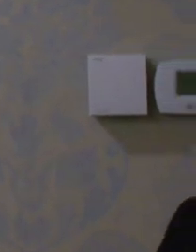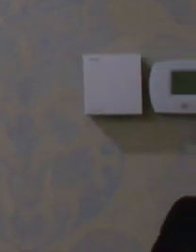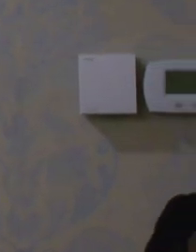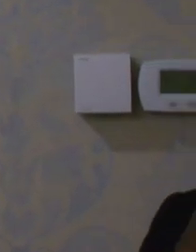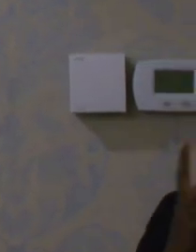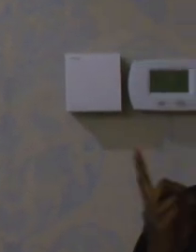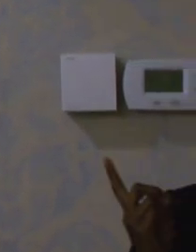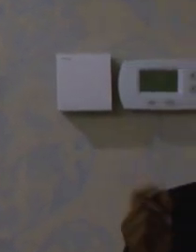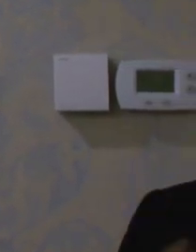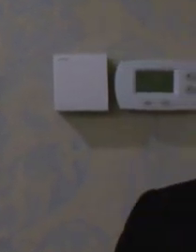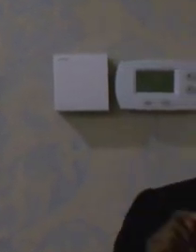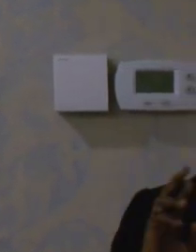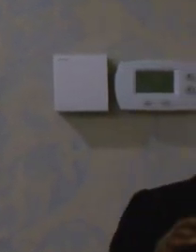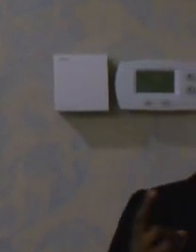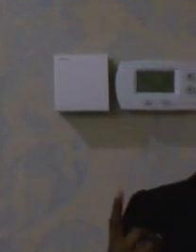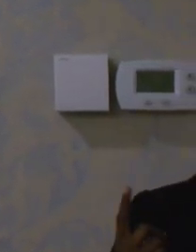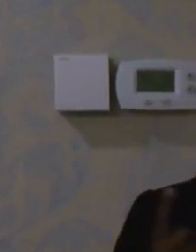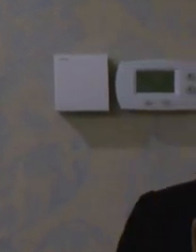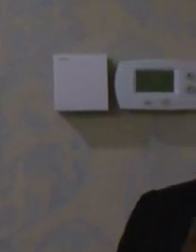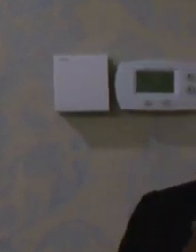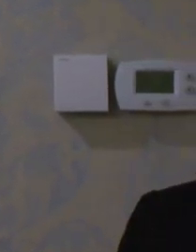the trajectory with the different